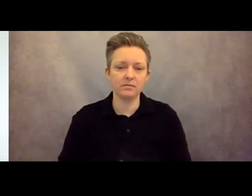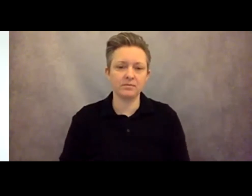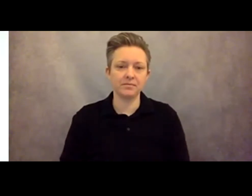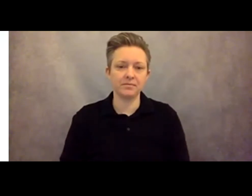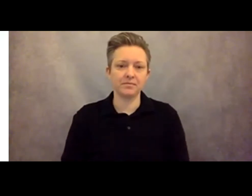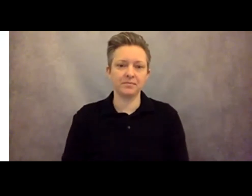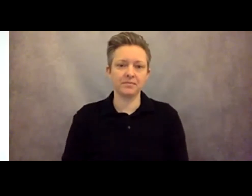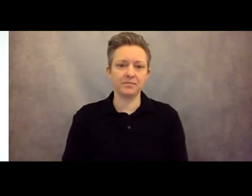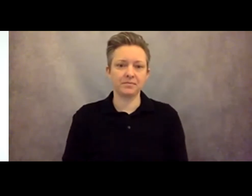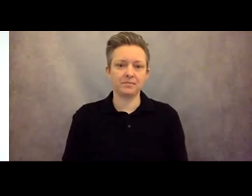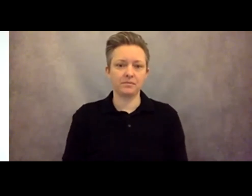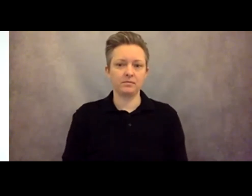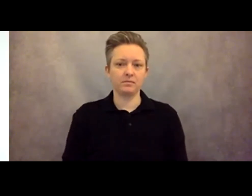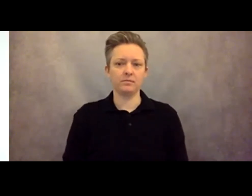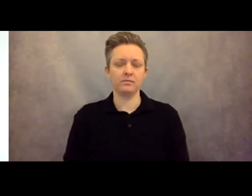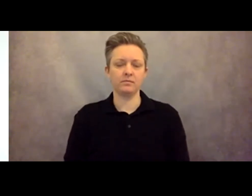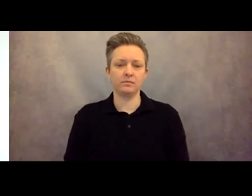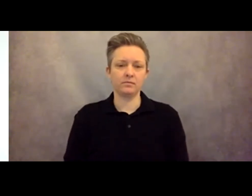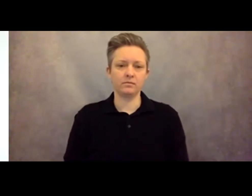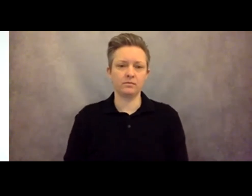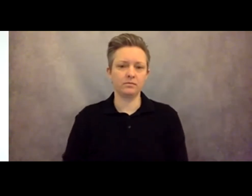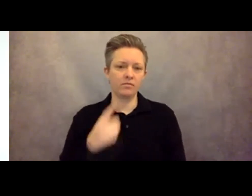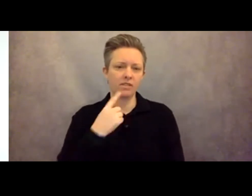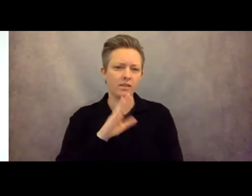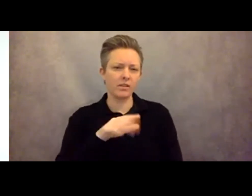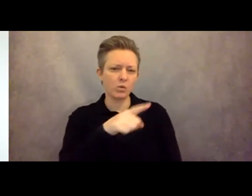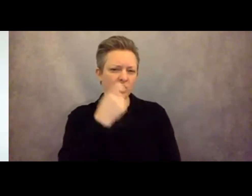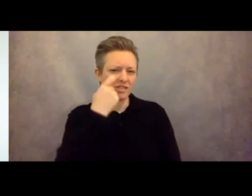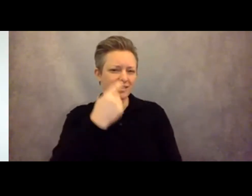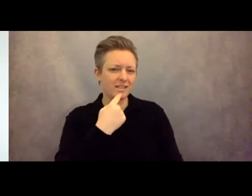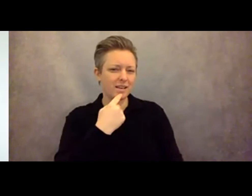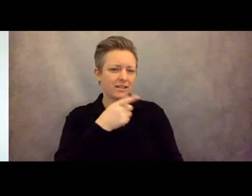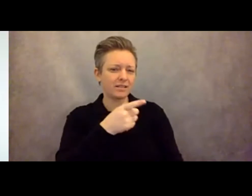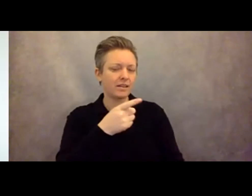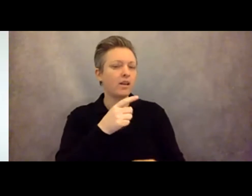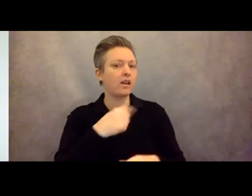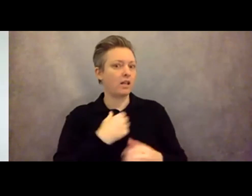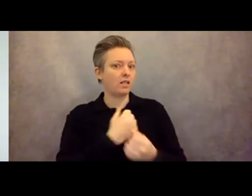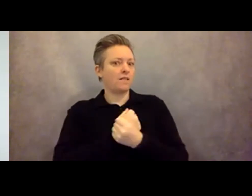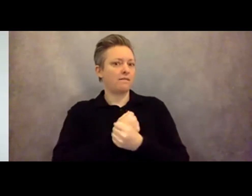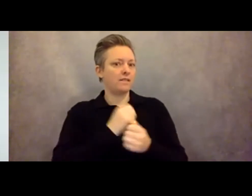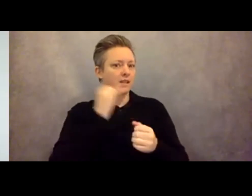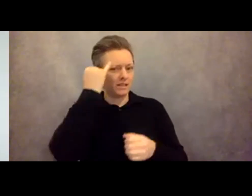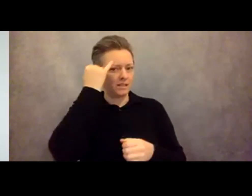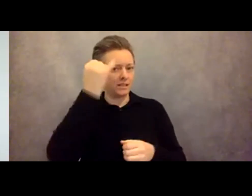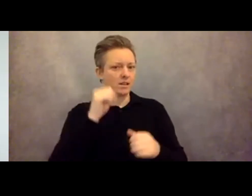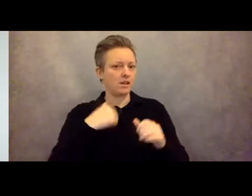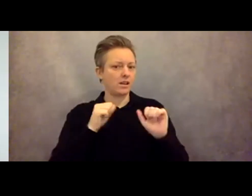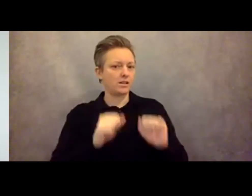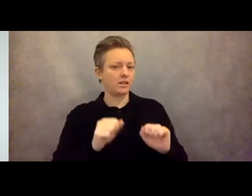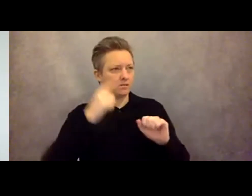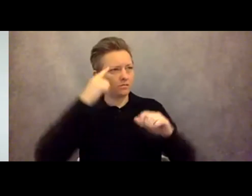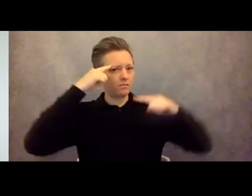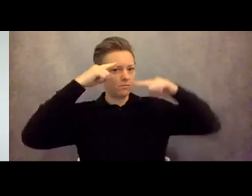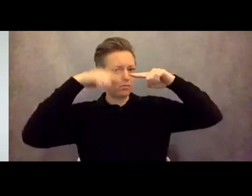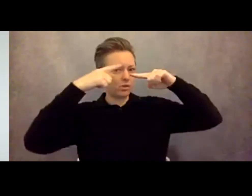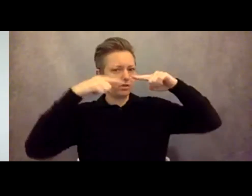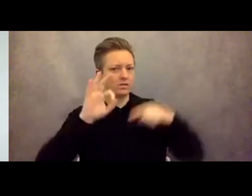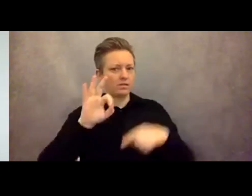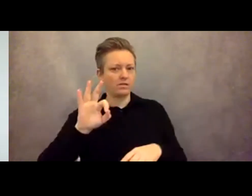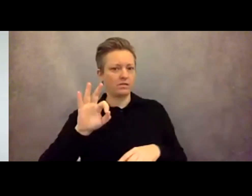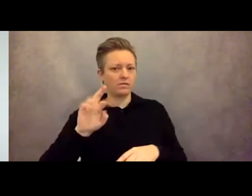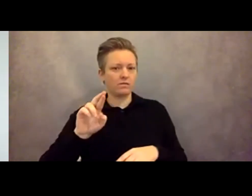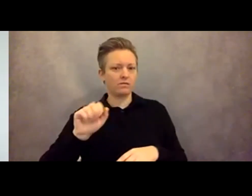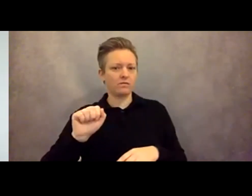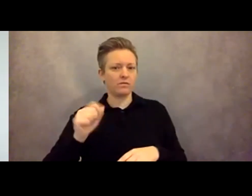I see another comment regarding something you said a minute ago. I love the idea that I can process fragility and move on.